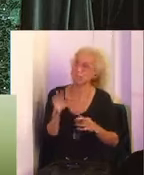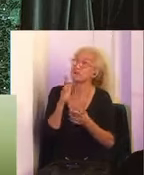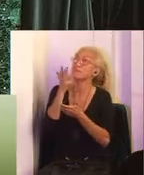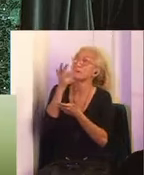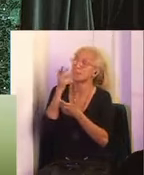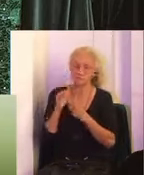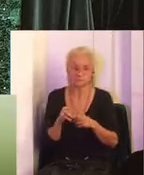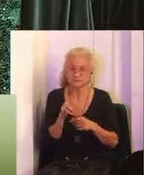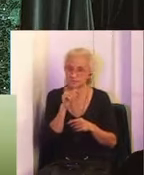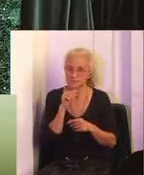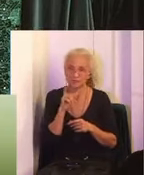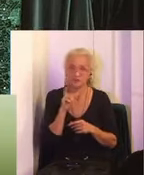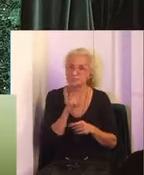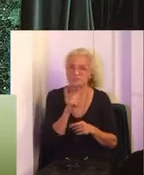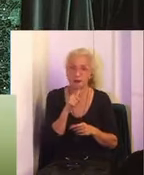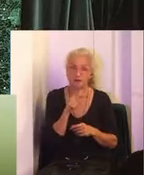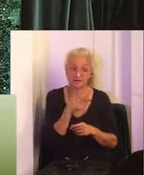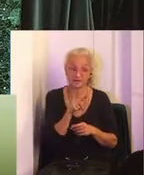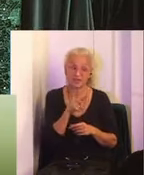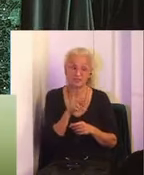It wasn't the help.